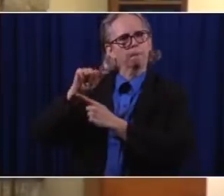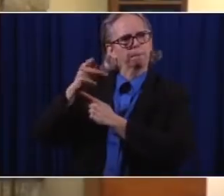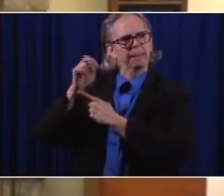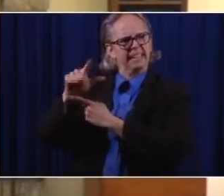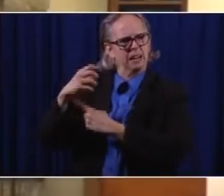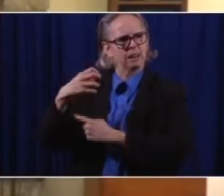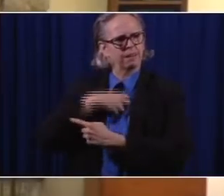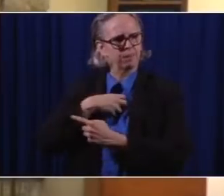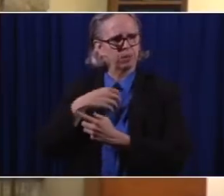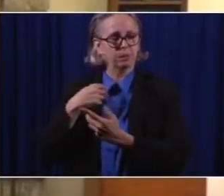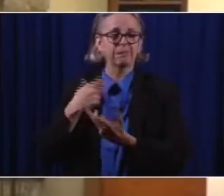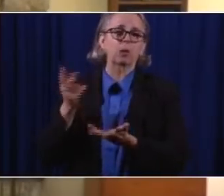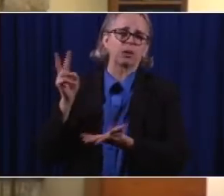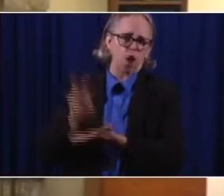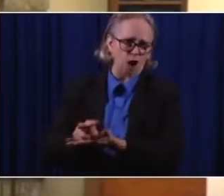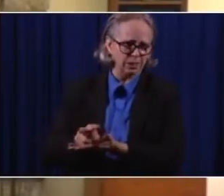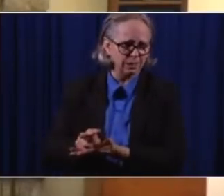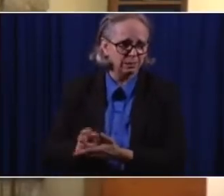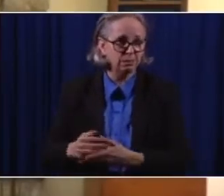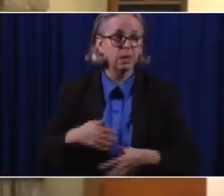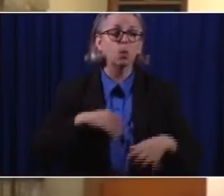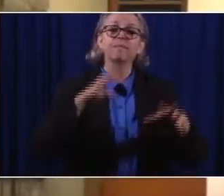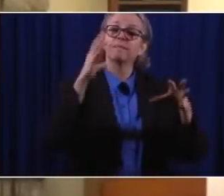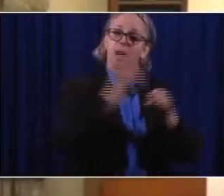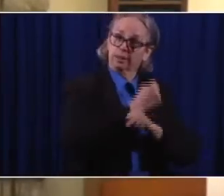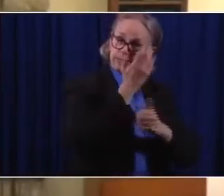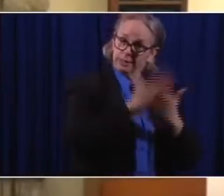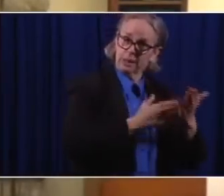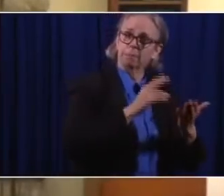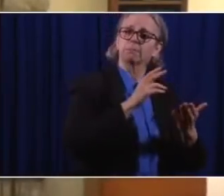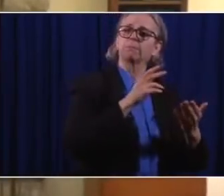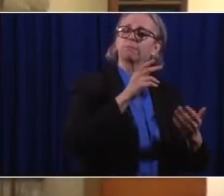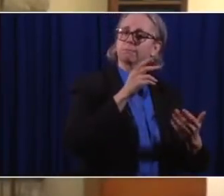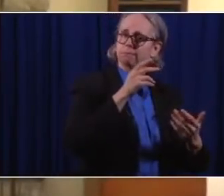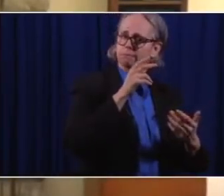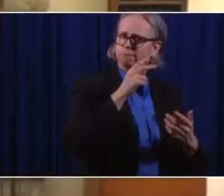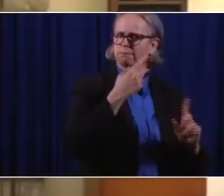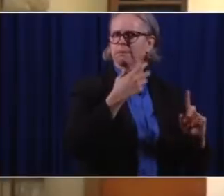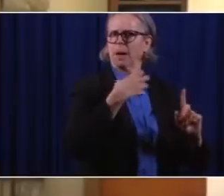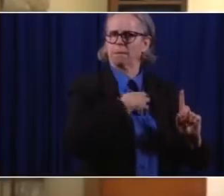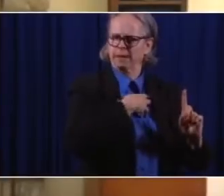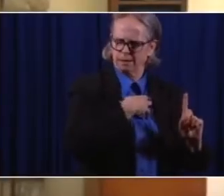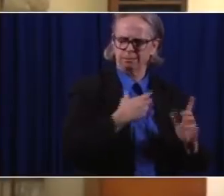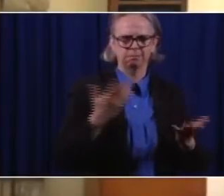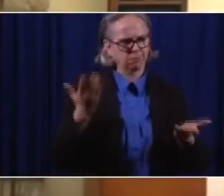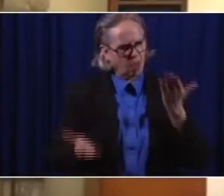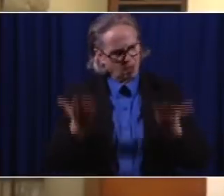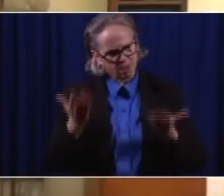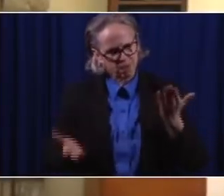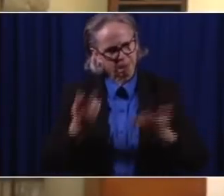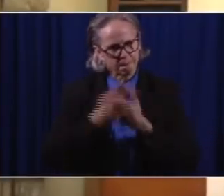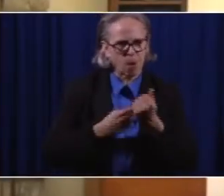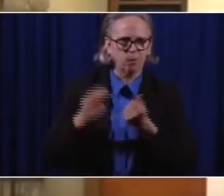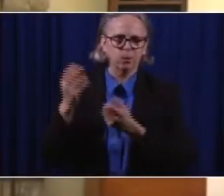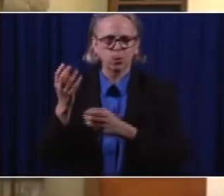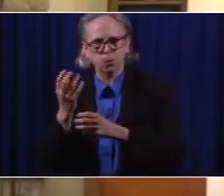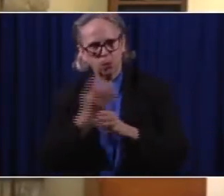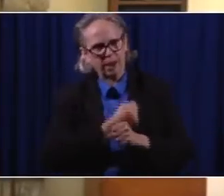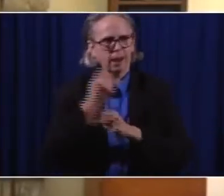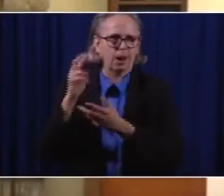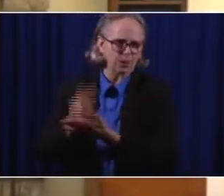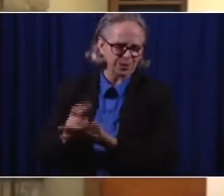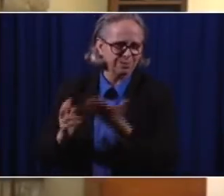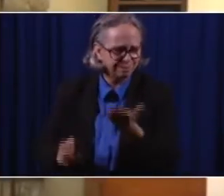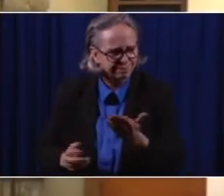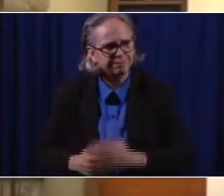as well. So, what I can assure you is that any order we issue is done